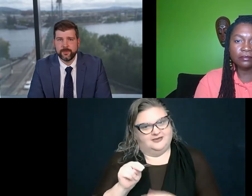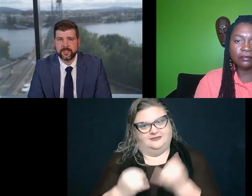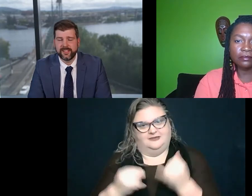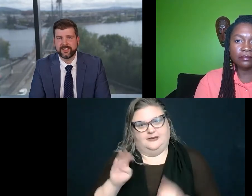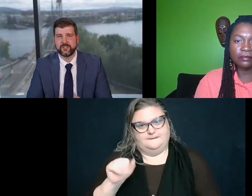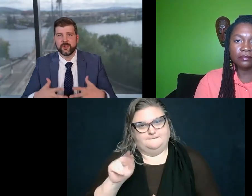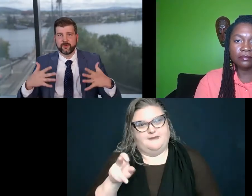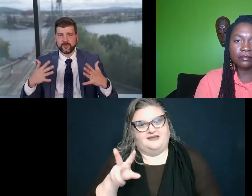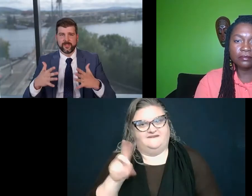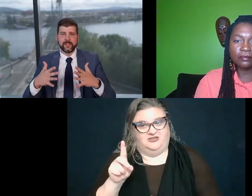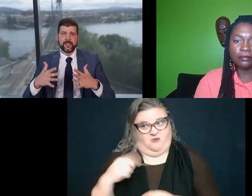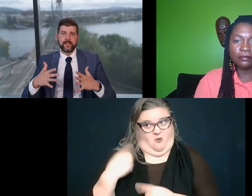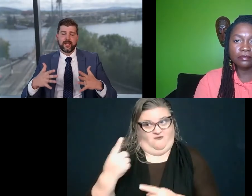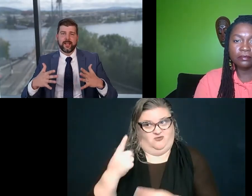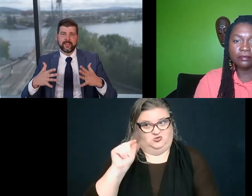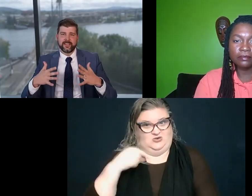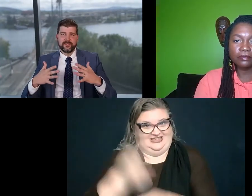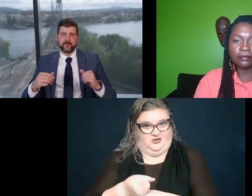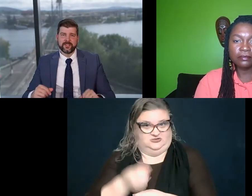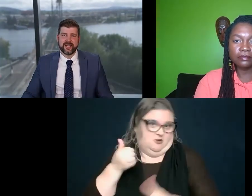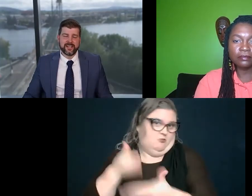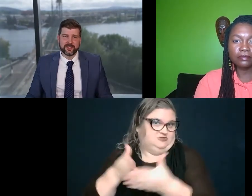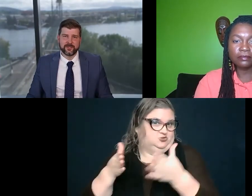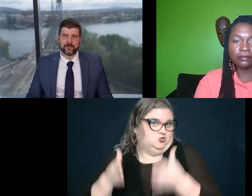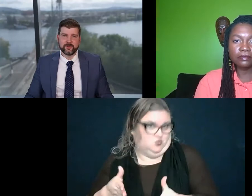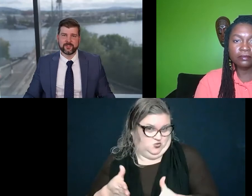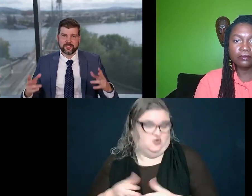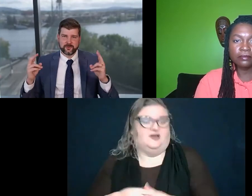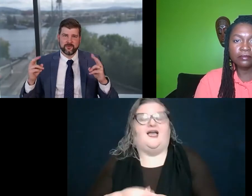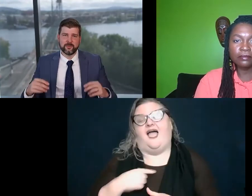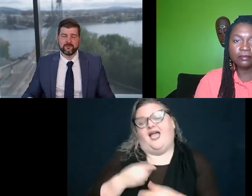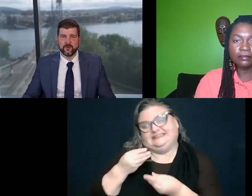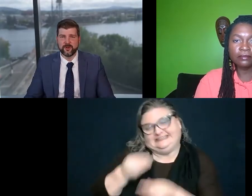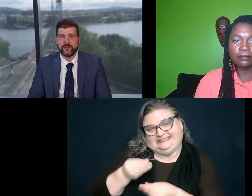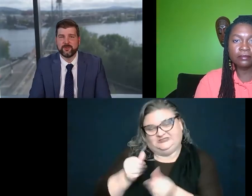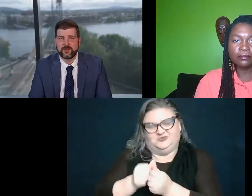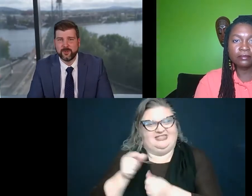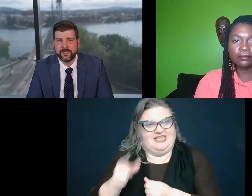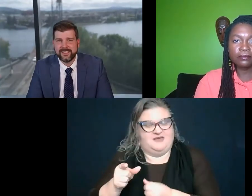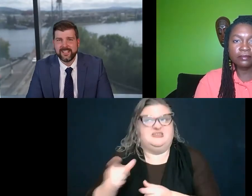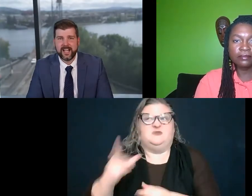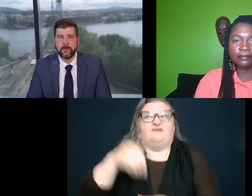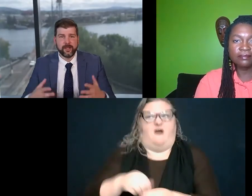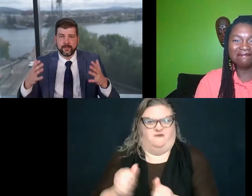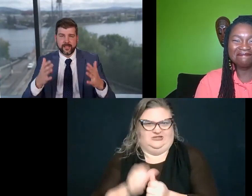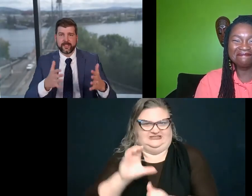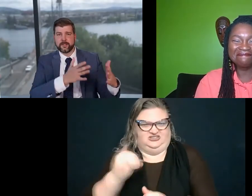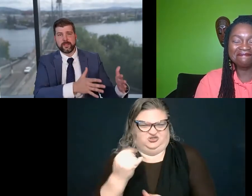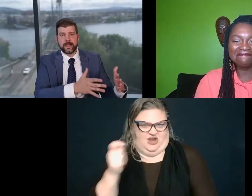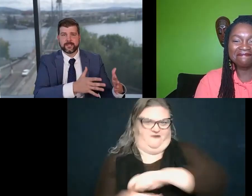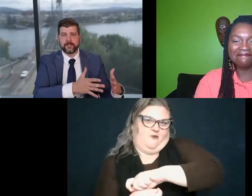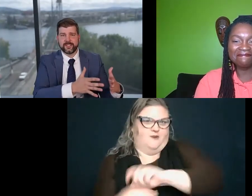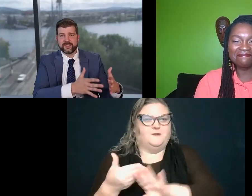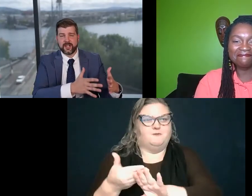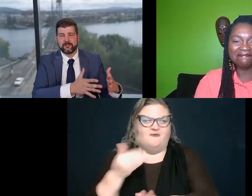deep roots. And I like to joke with Glenn that he was onto criminal justice reform before it was cool. But Glenn is a